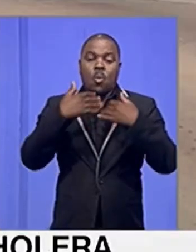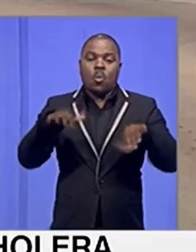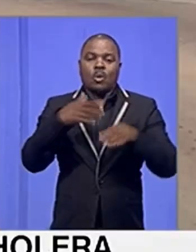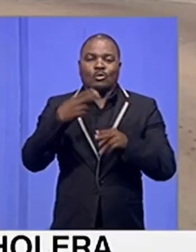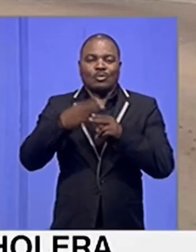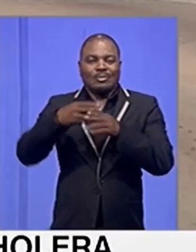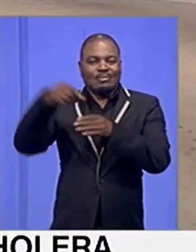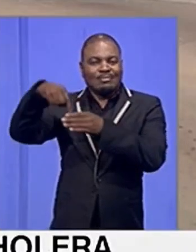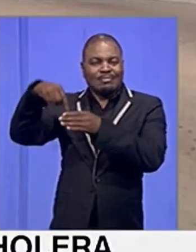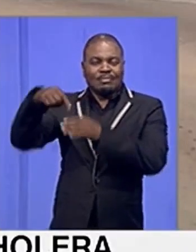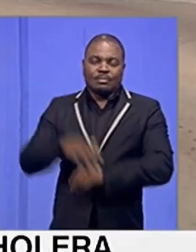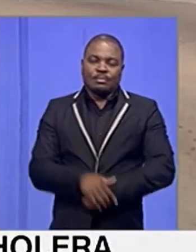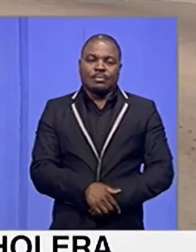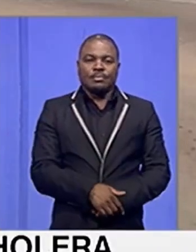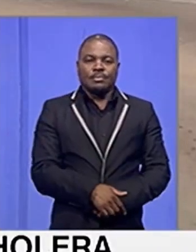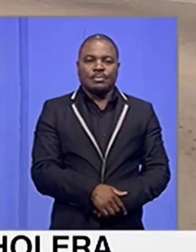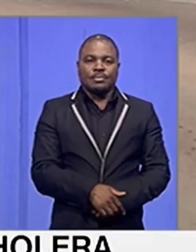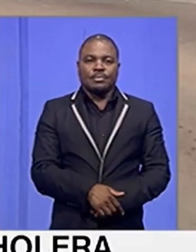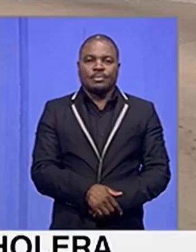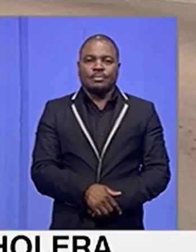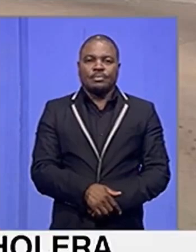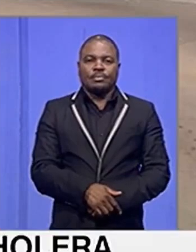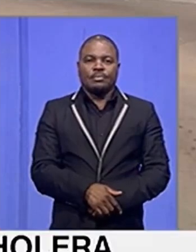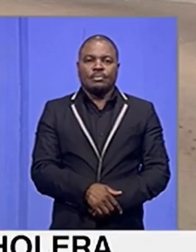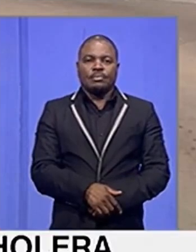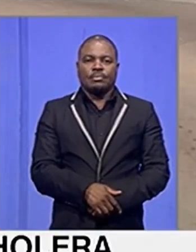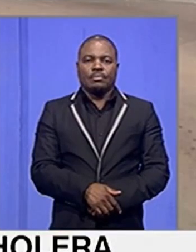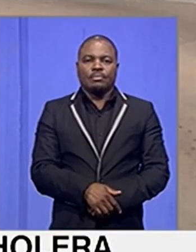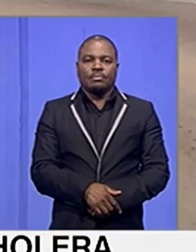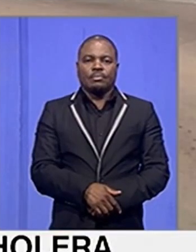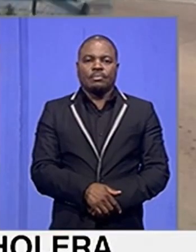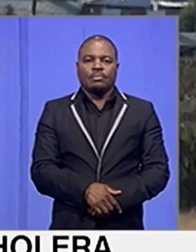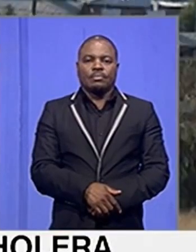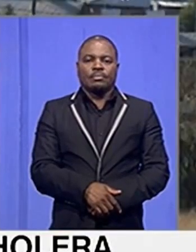Molemo one motho SABC News, Hammanskraal.